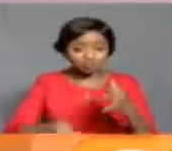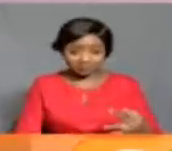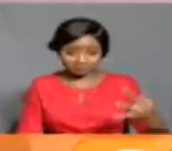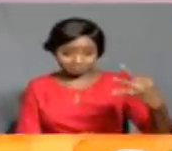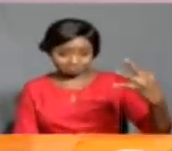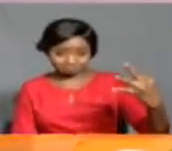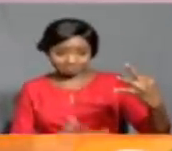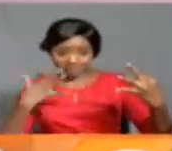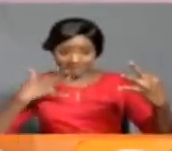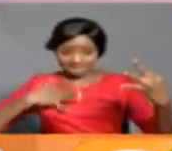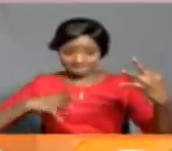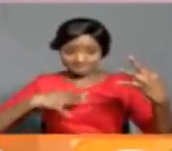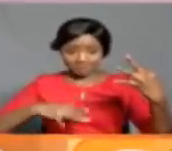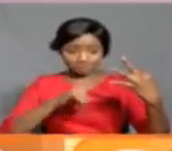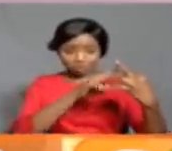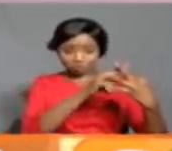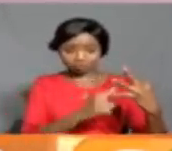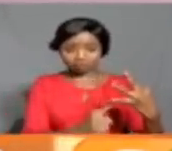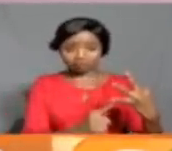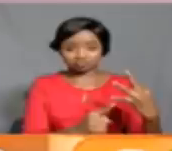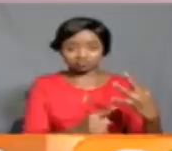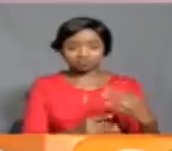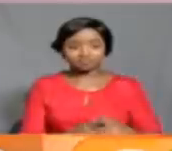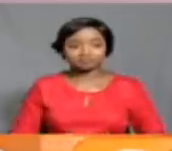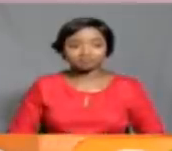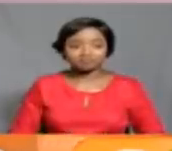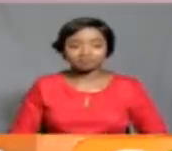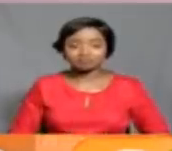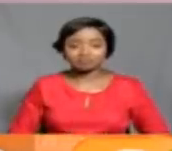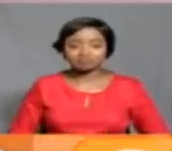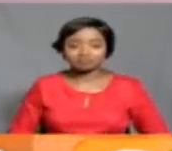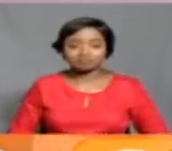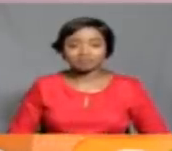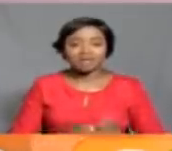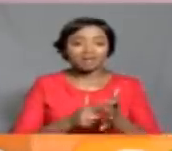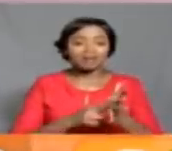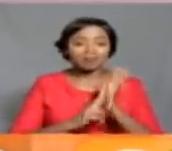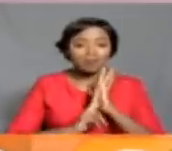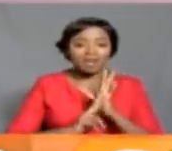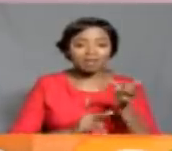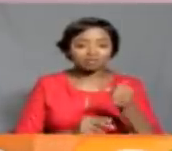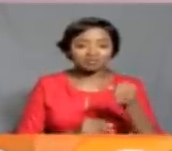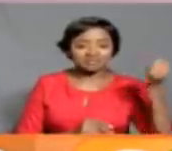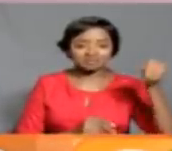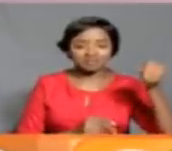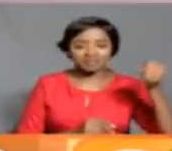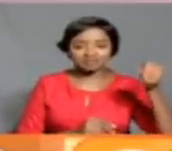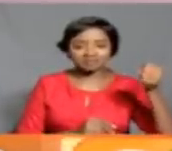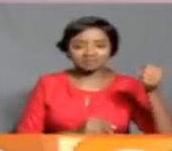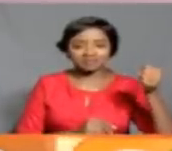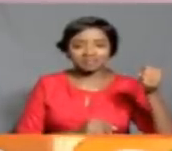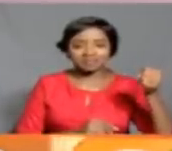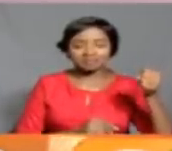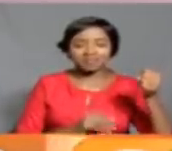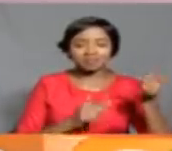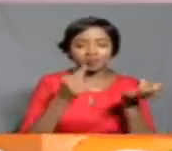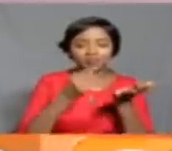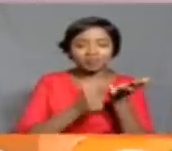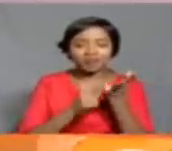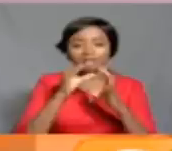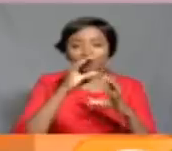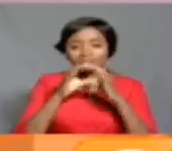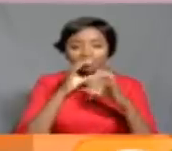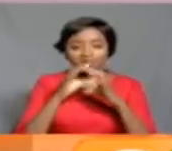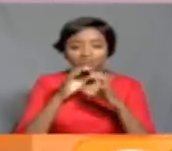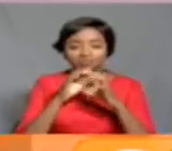that NBS was required to suspend by the Uganda Communications Commission